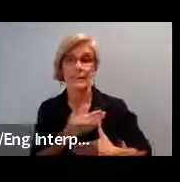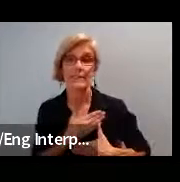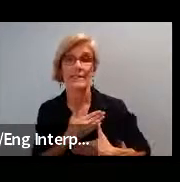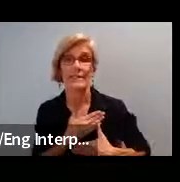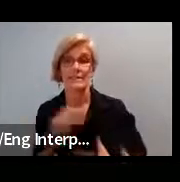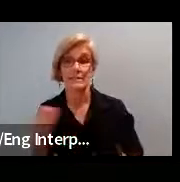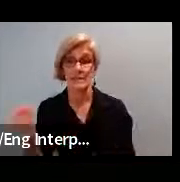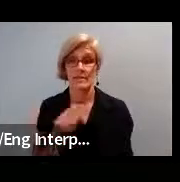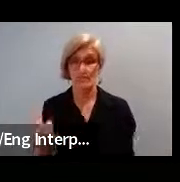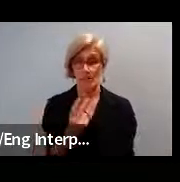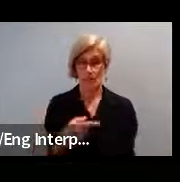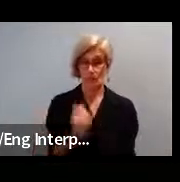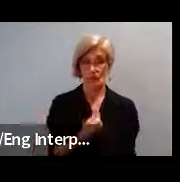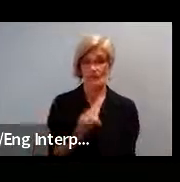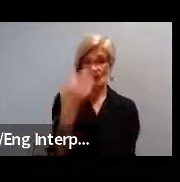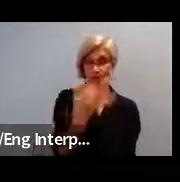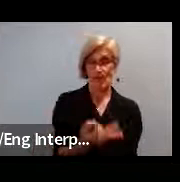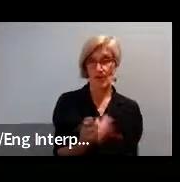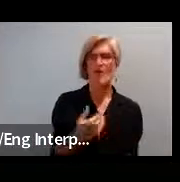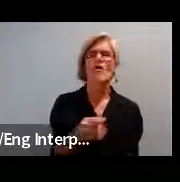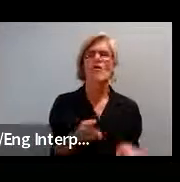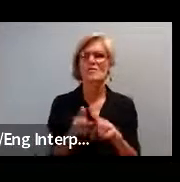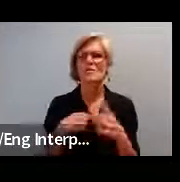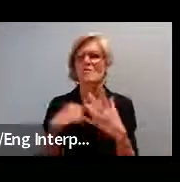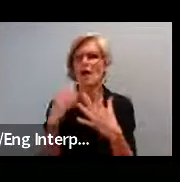German activities that can be found online.